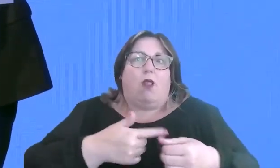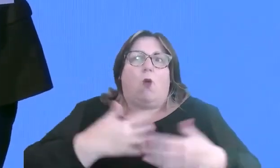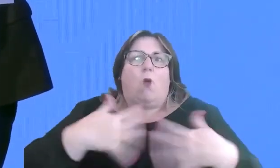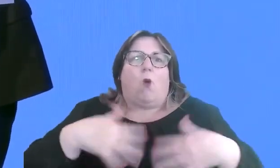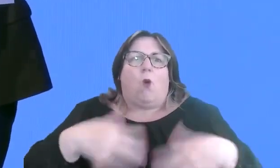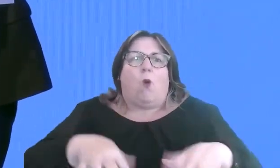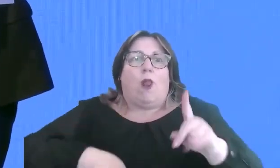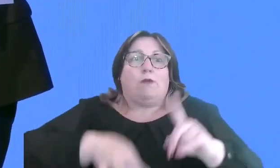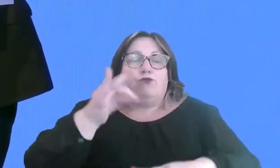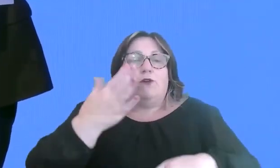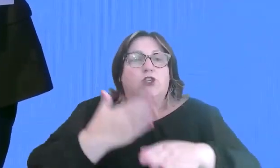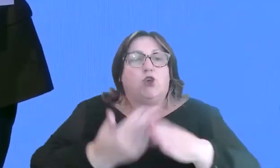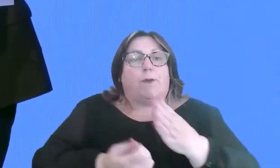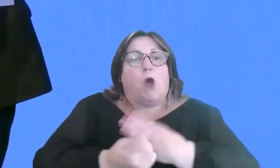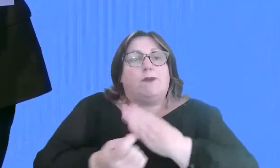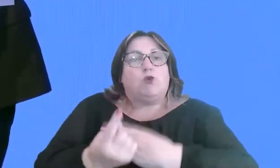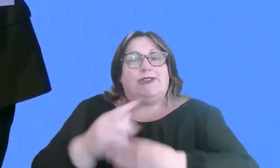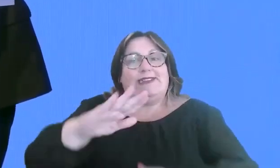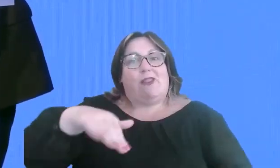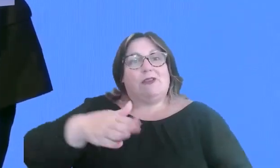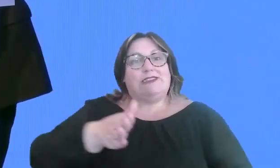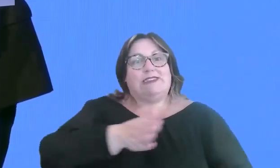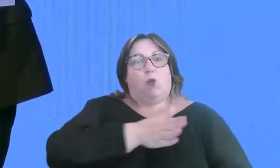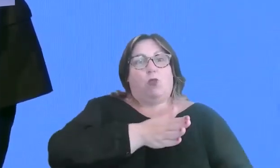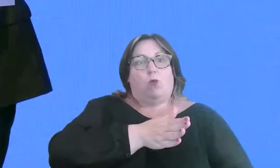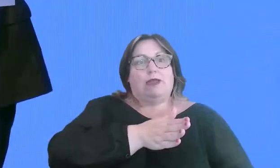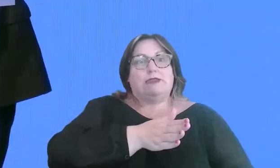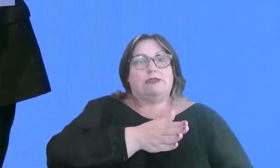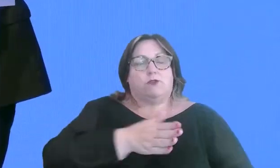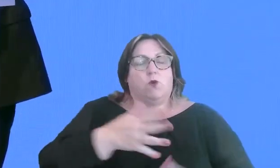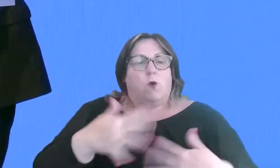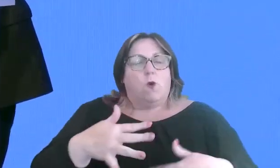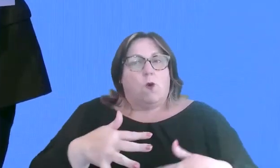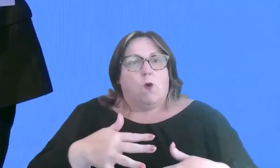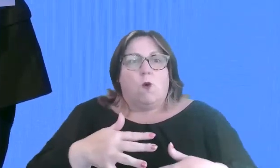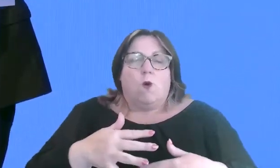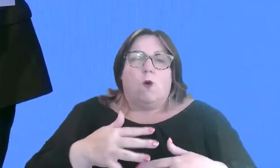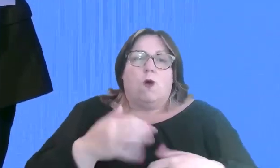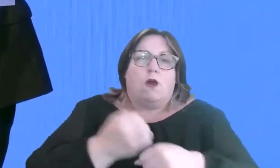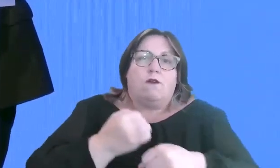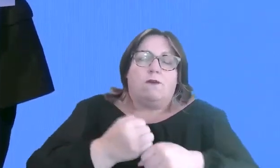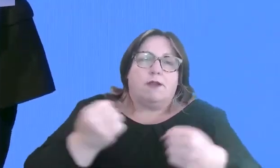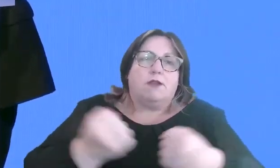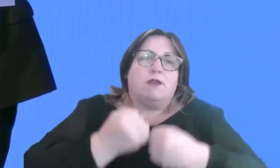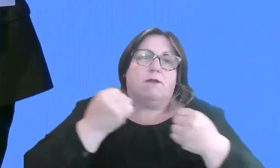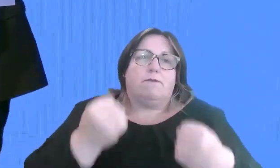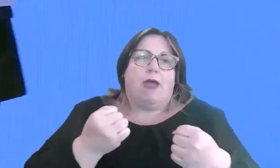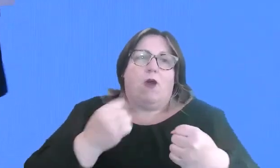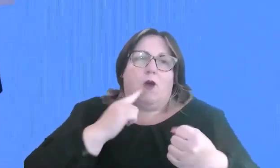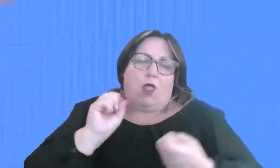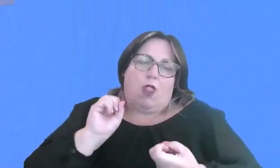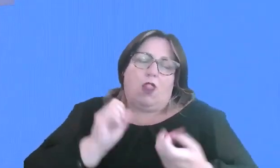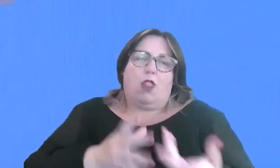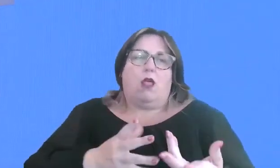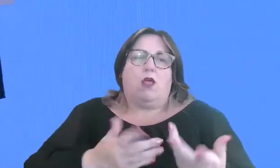of partnership, we're also going to bring the full powers of government to bear with the new Tech First training programme. That's